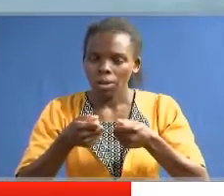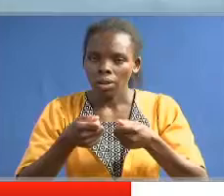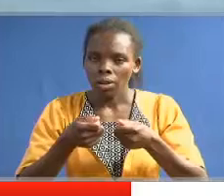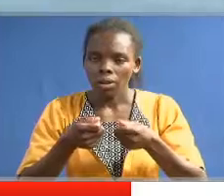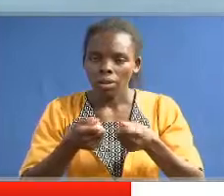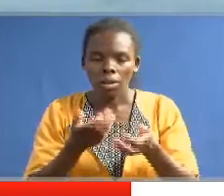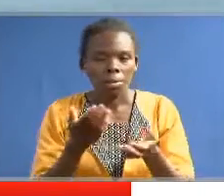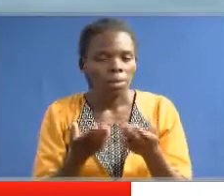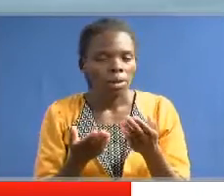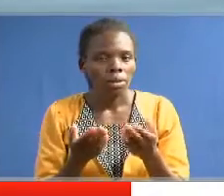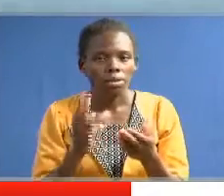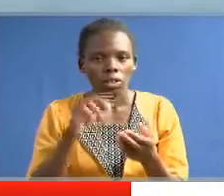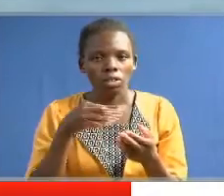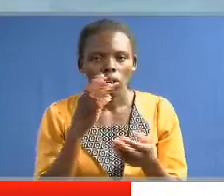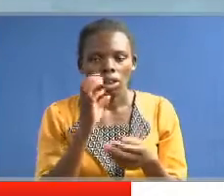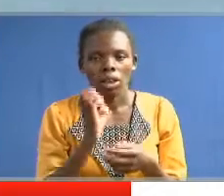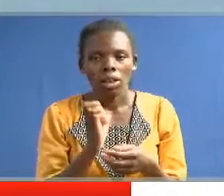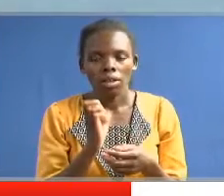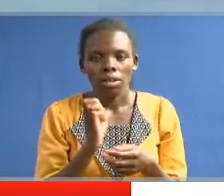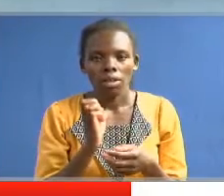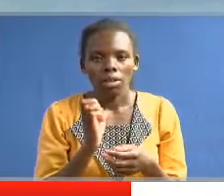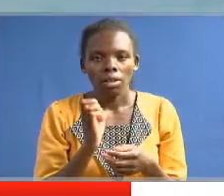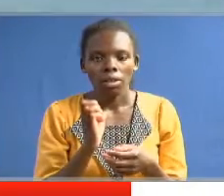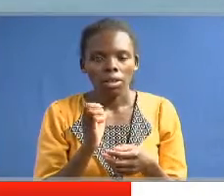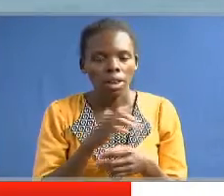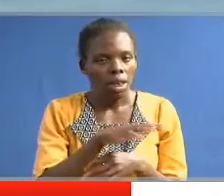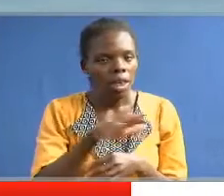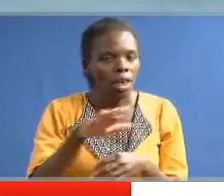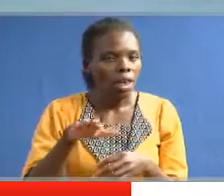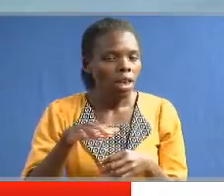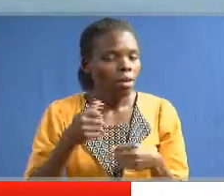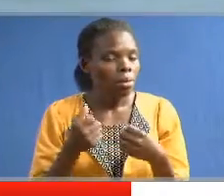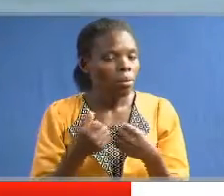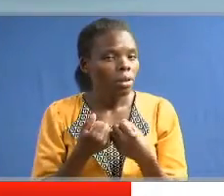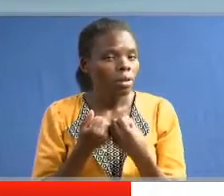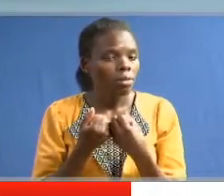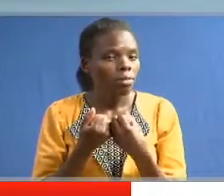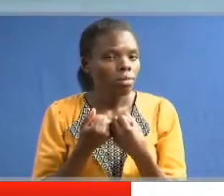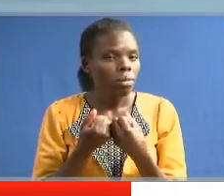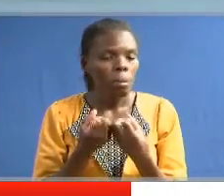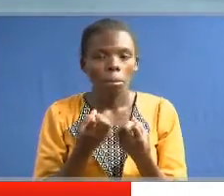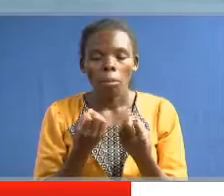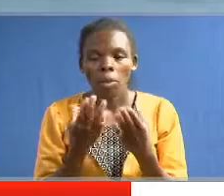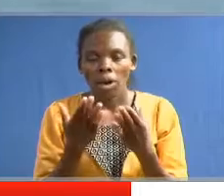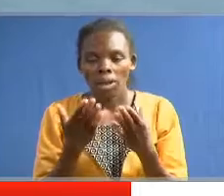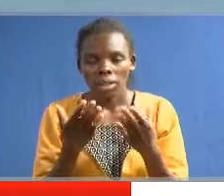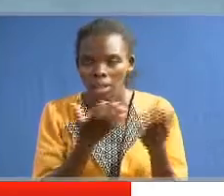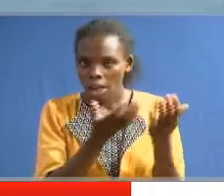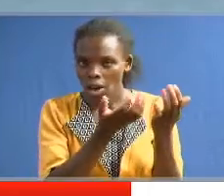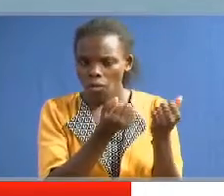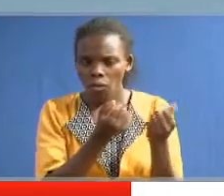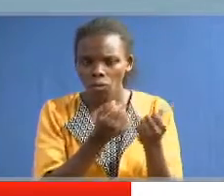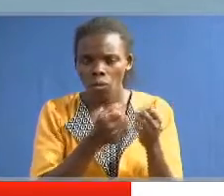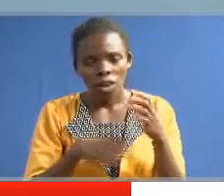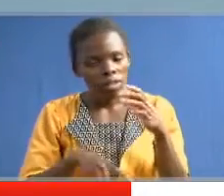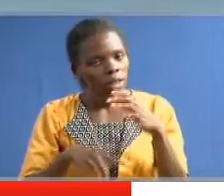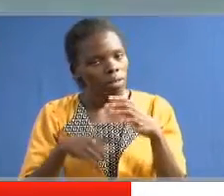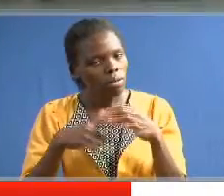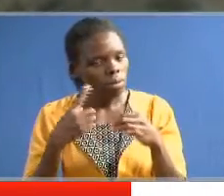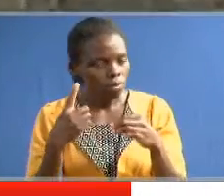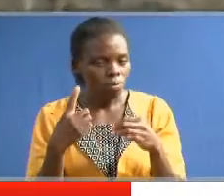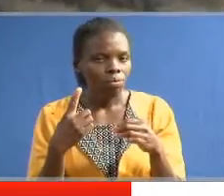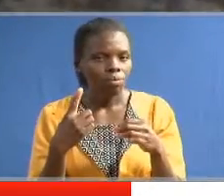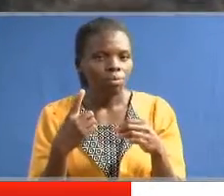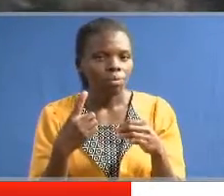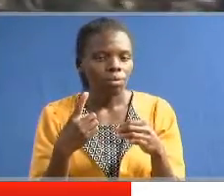search party vessels and bystanders thronged the area of the incident, with most expressing their hope for a successful ending to the